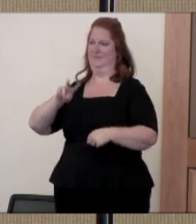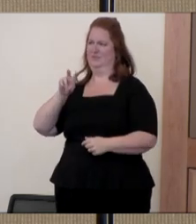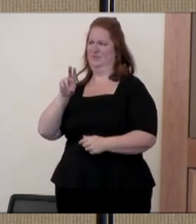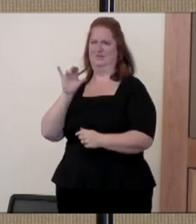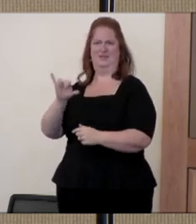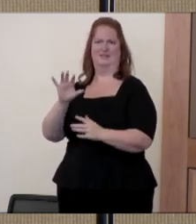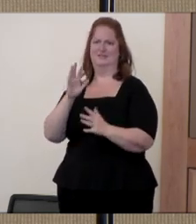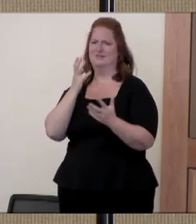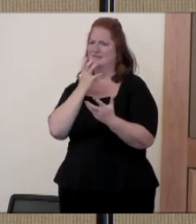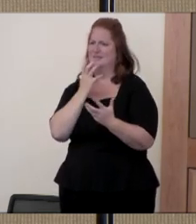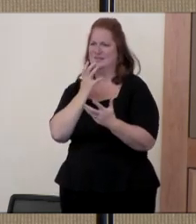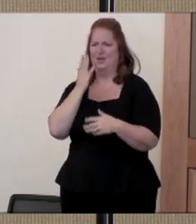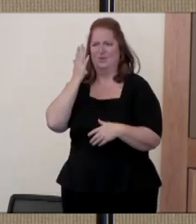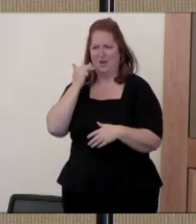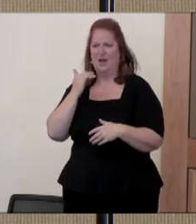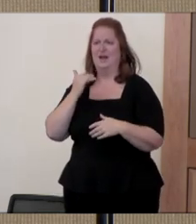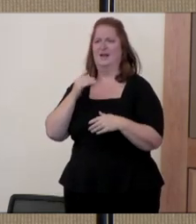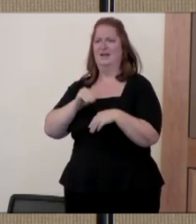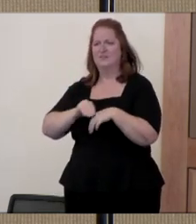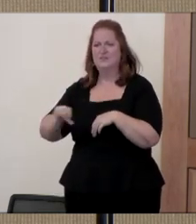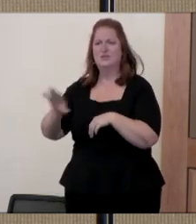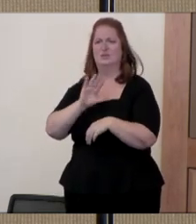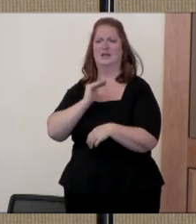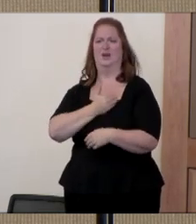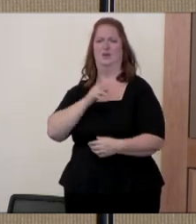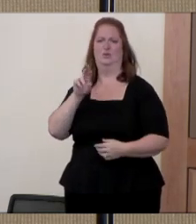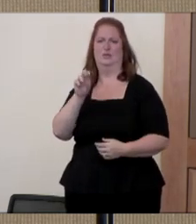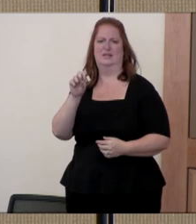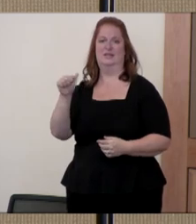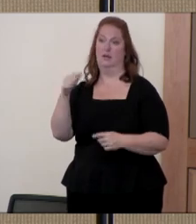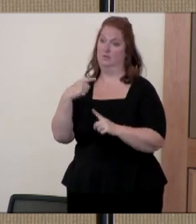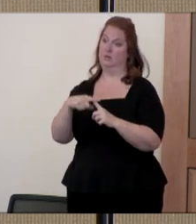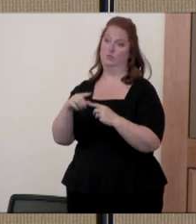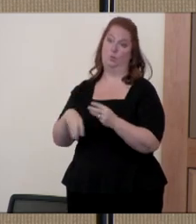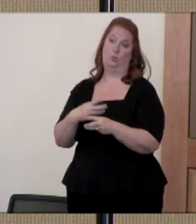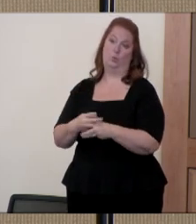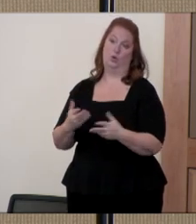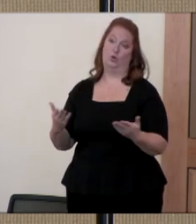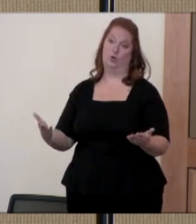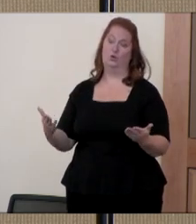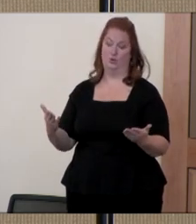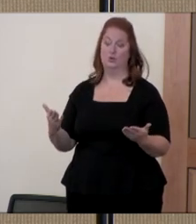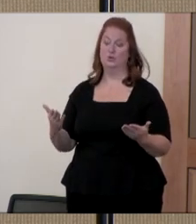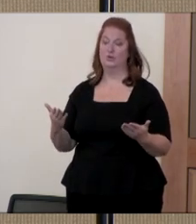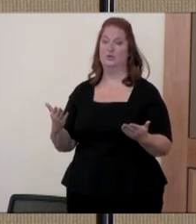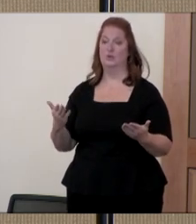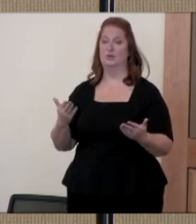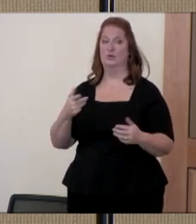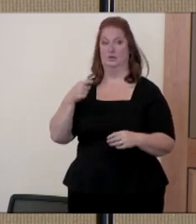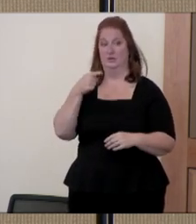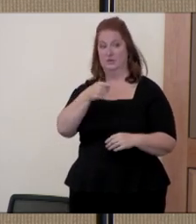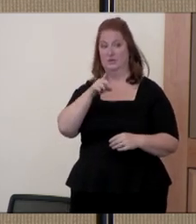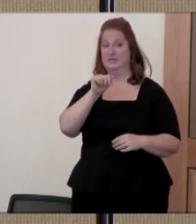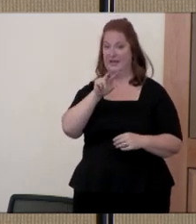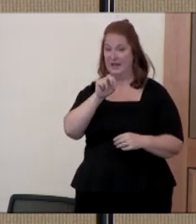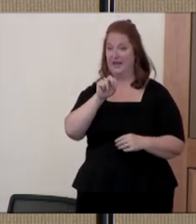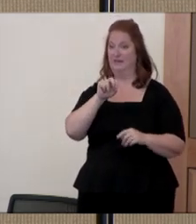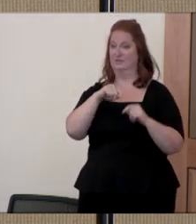extraordinary because it's important to the entire country, and probably the world for that matter, for the kinds of things that Dave and his team are